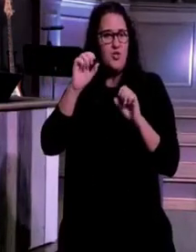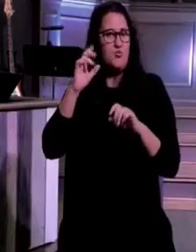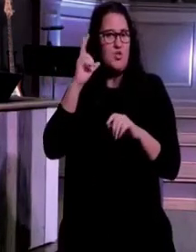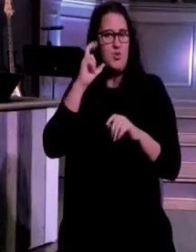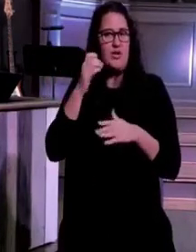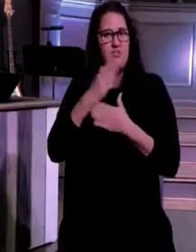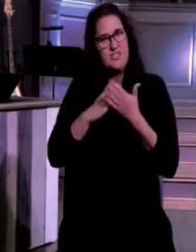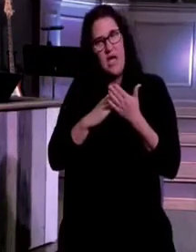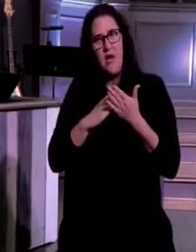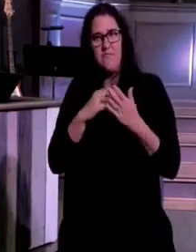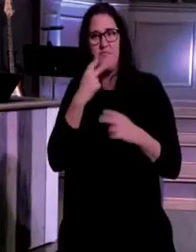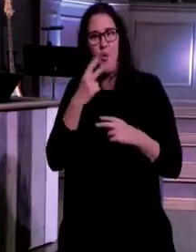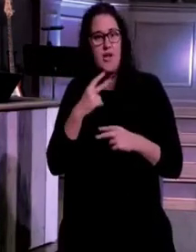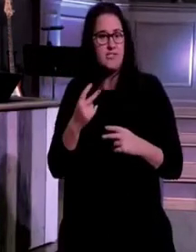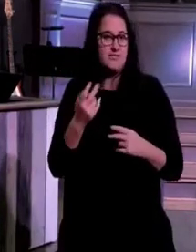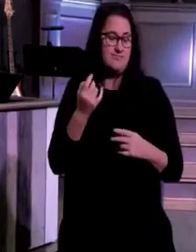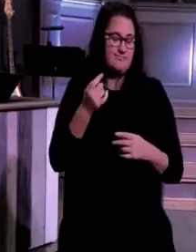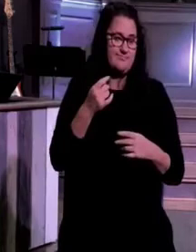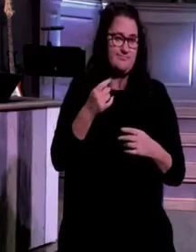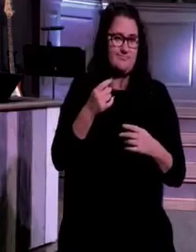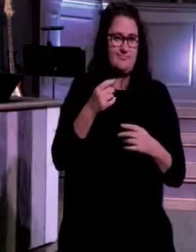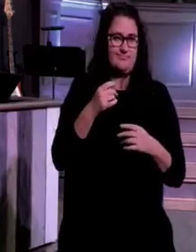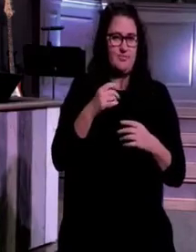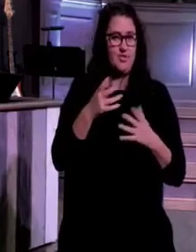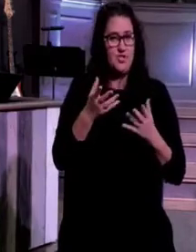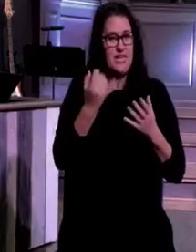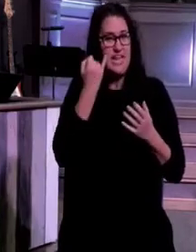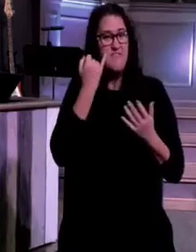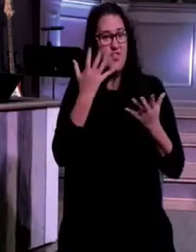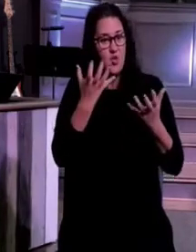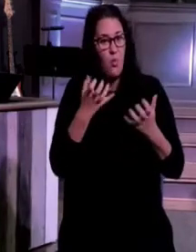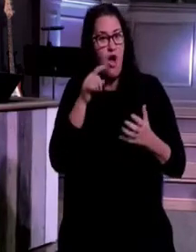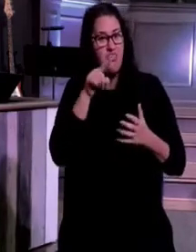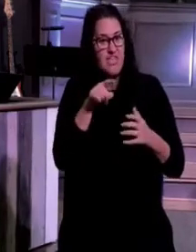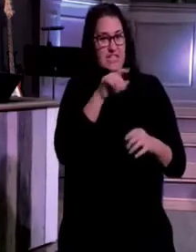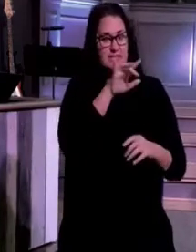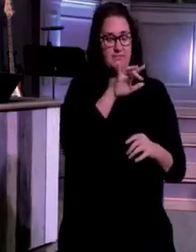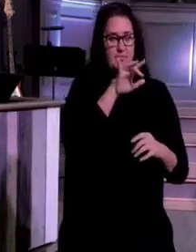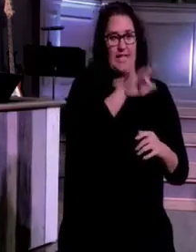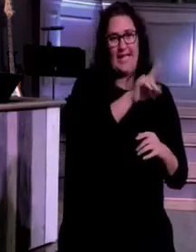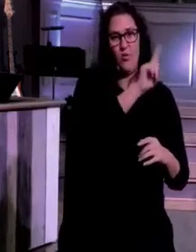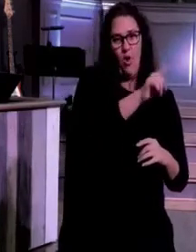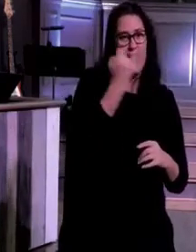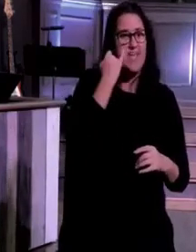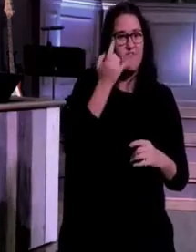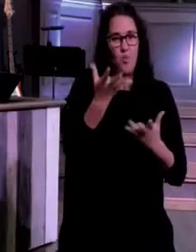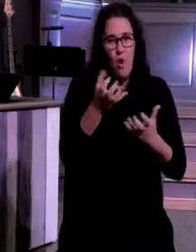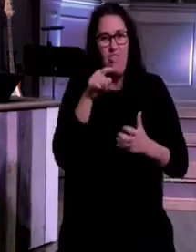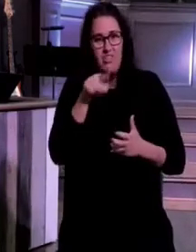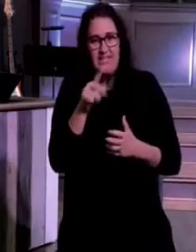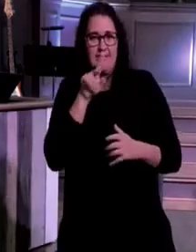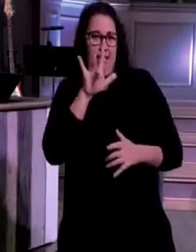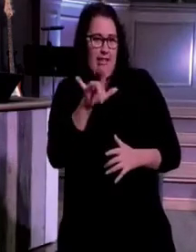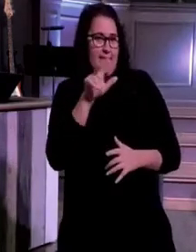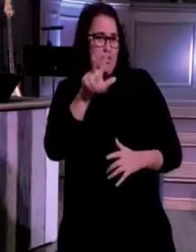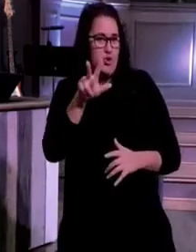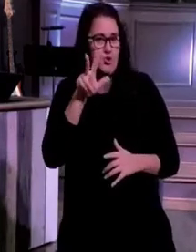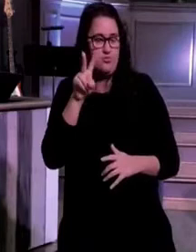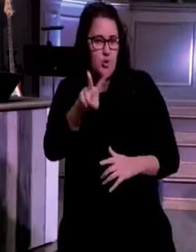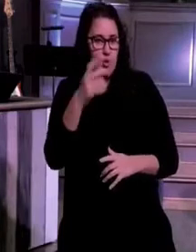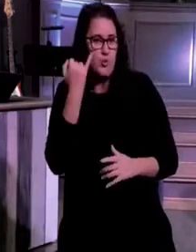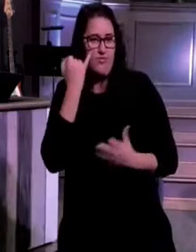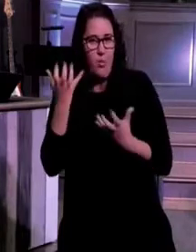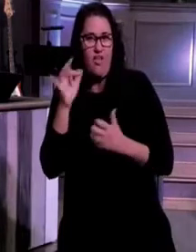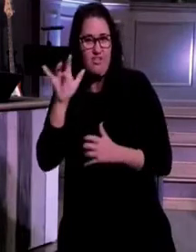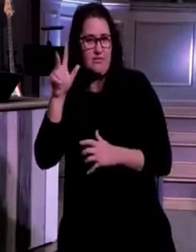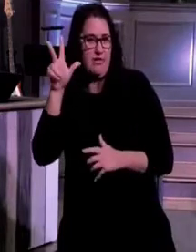voice that says, if you want this, press 1. If you want this, press 2. If you want this, press 3. If you want this, press 4.